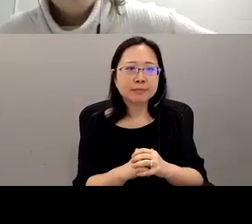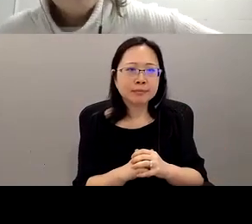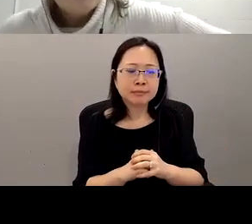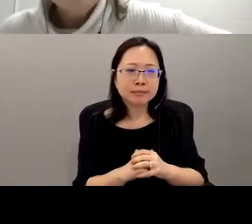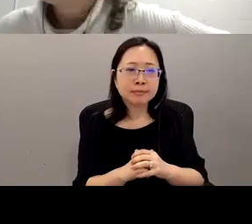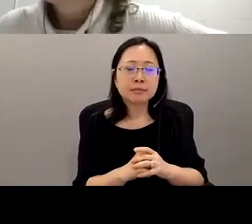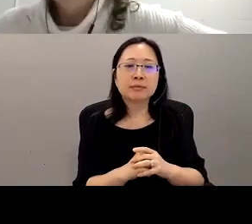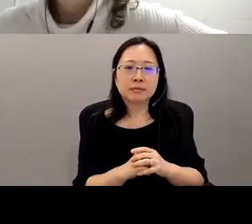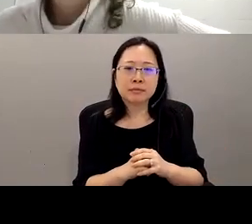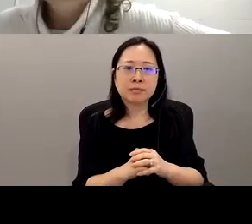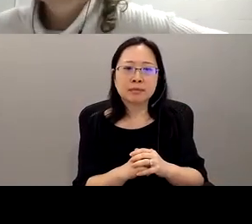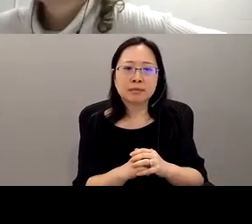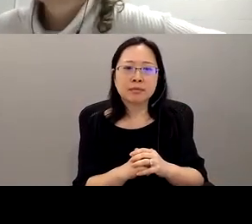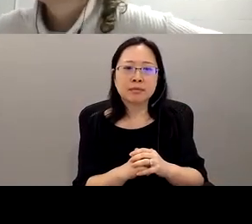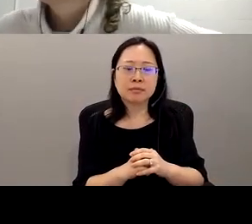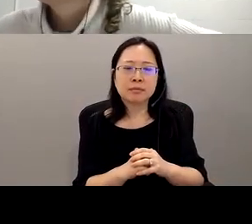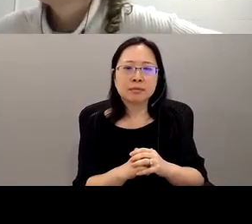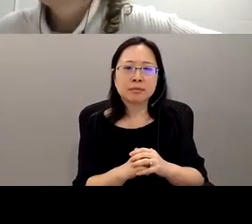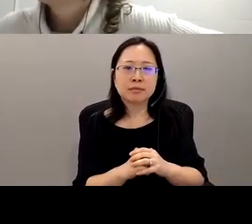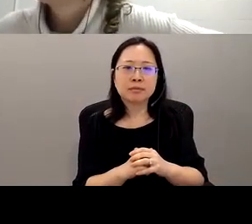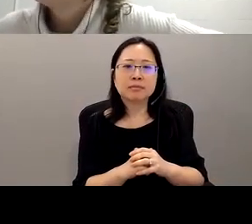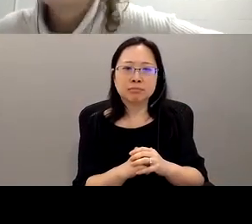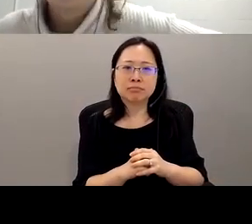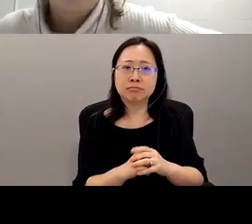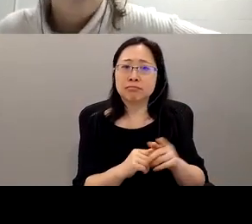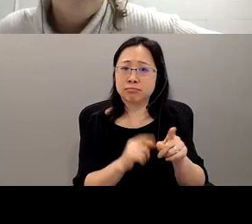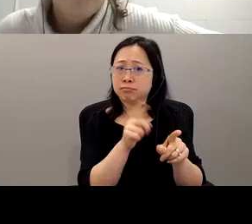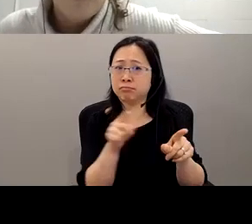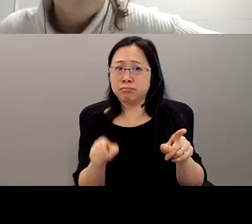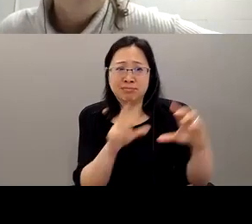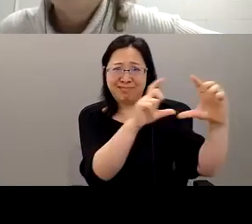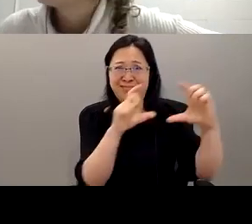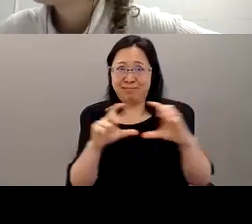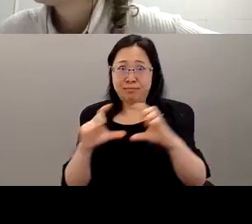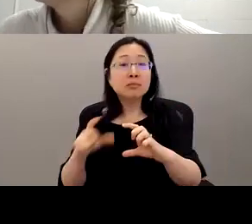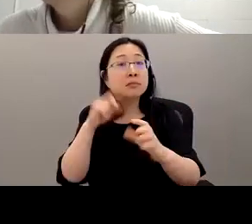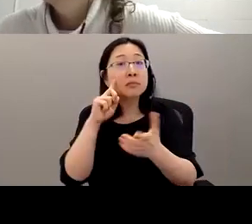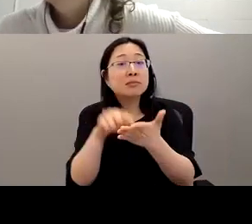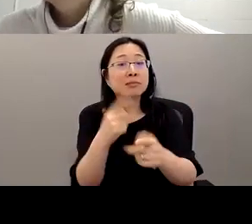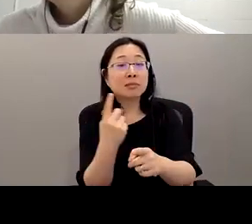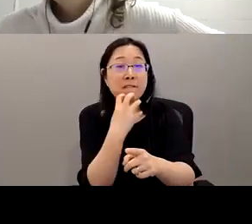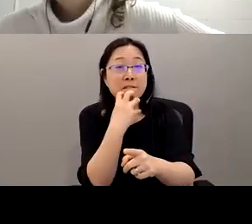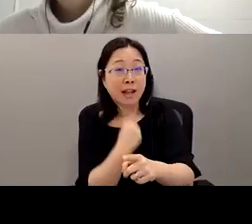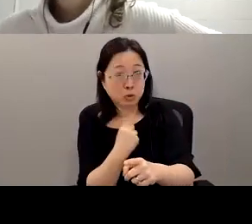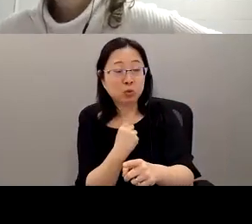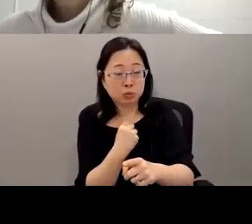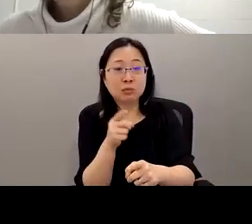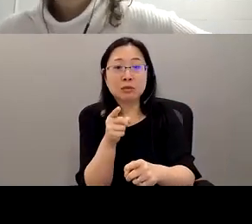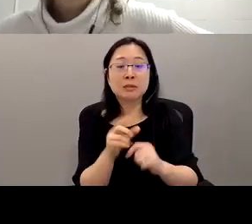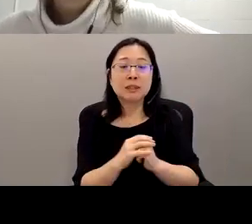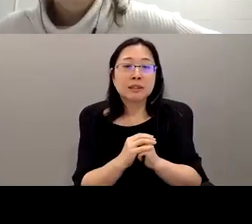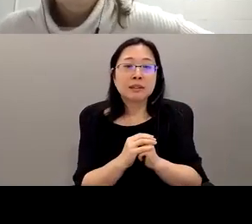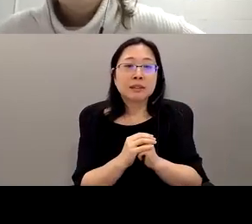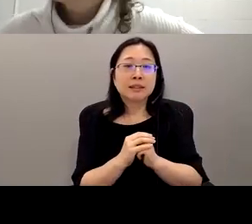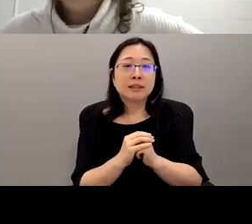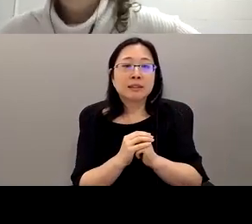Some of the things that we value that you can see in one of the red circles is that we want to